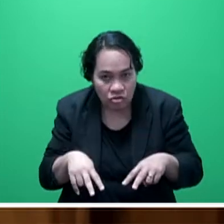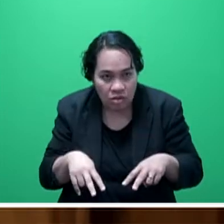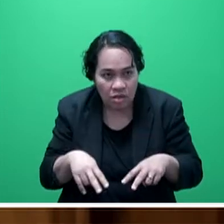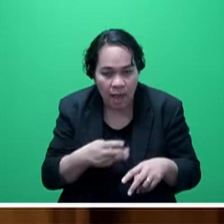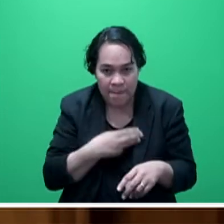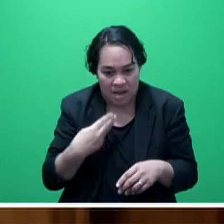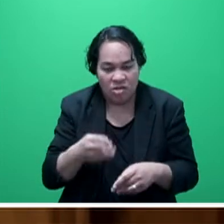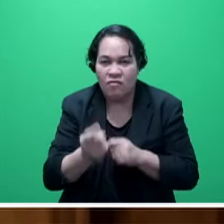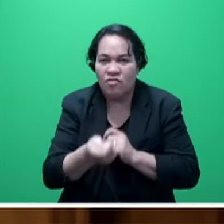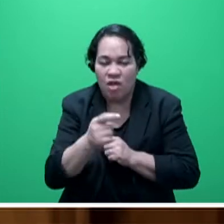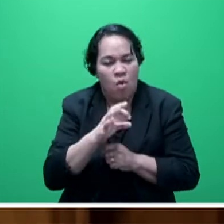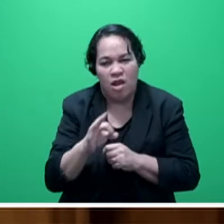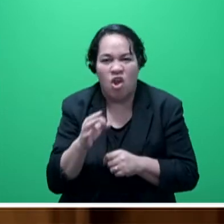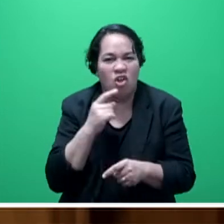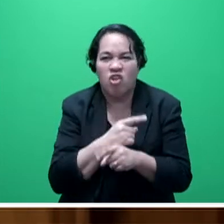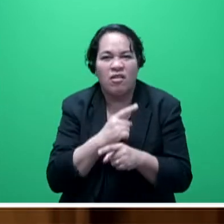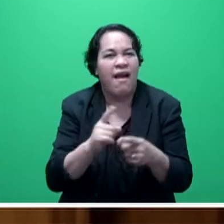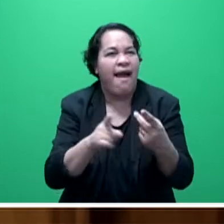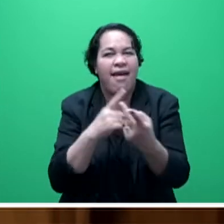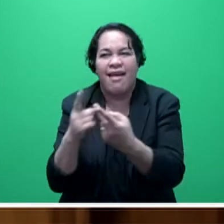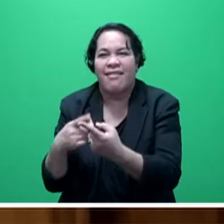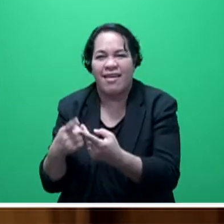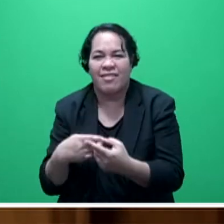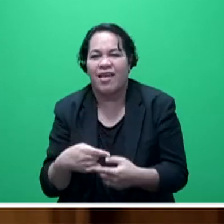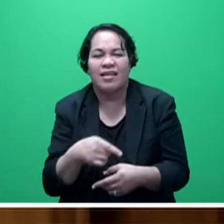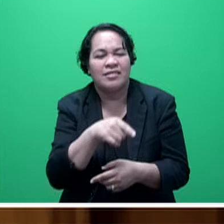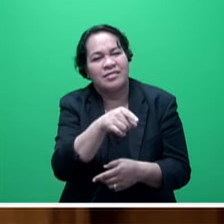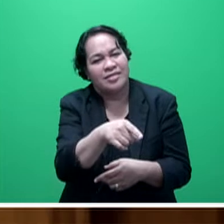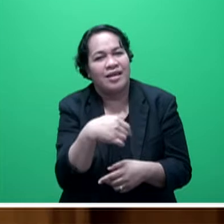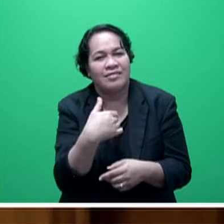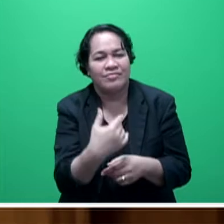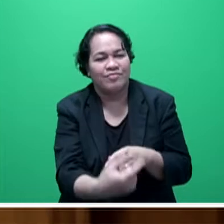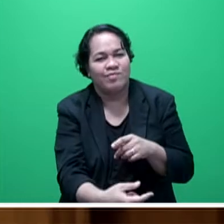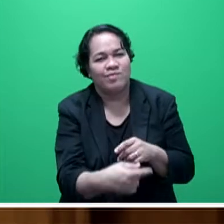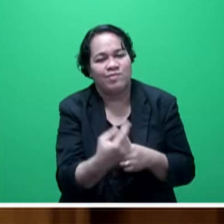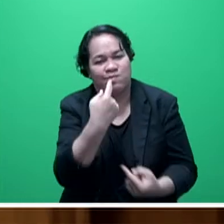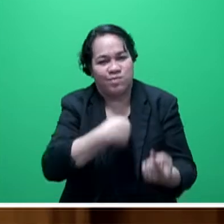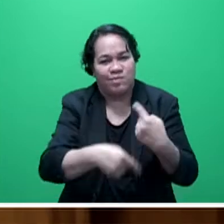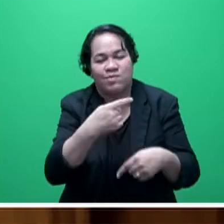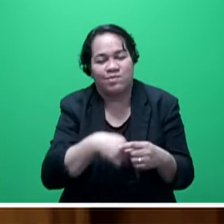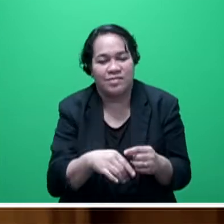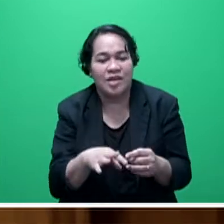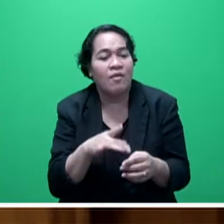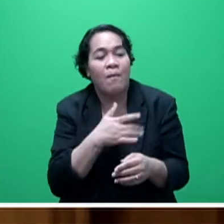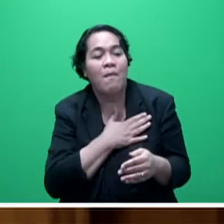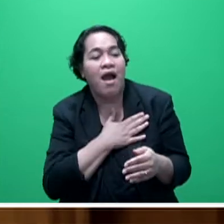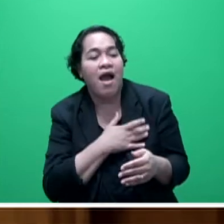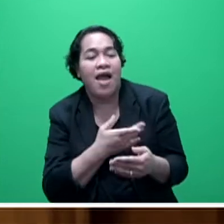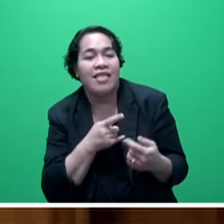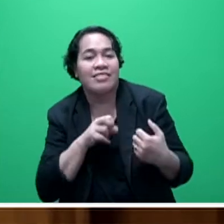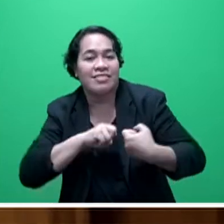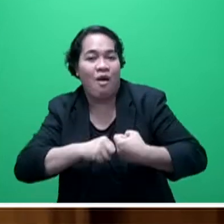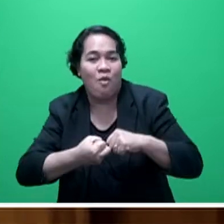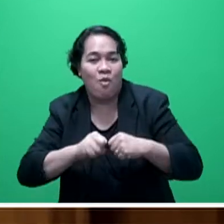discuss the Udu Mainduru from the other side of the House, led by my Taurus,